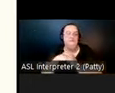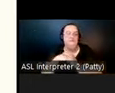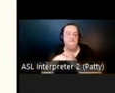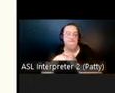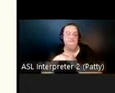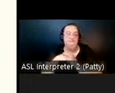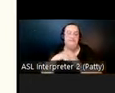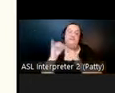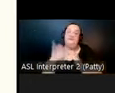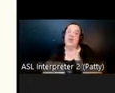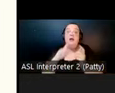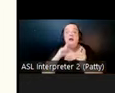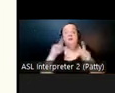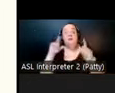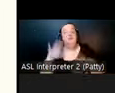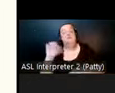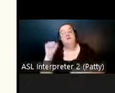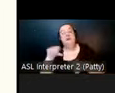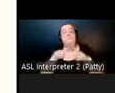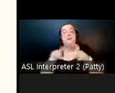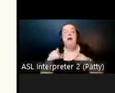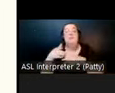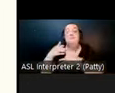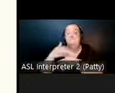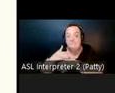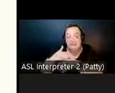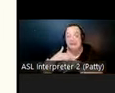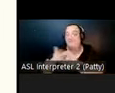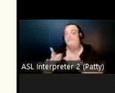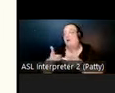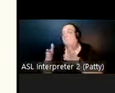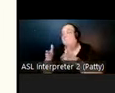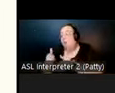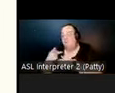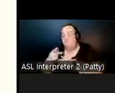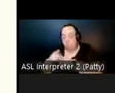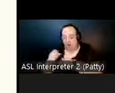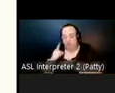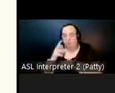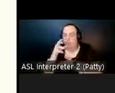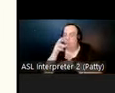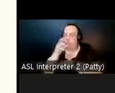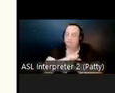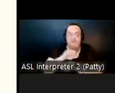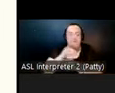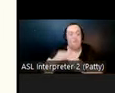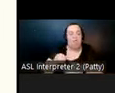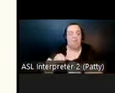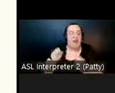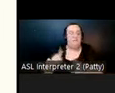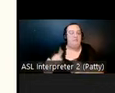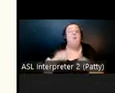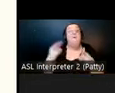That was great, but medium and small park units missed out on those opportunities. So the MAT teams are one of